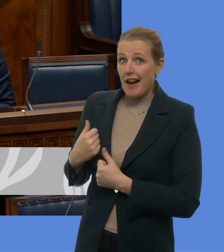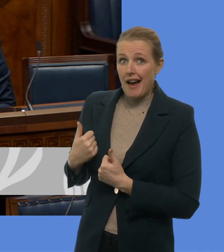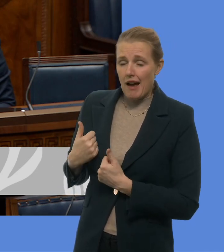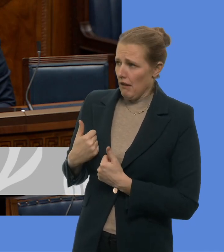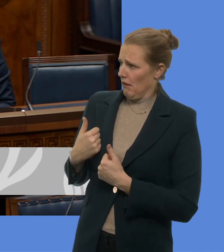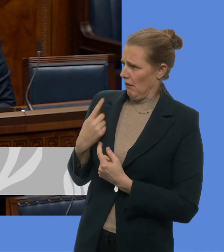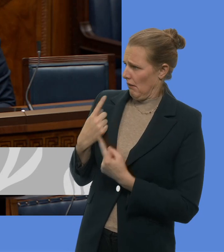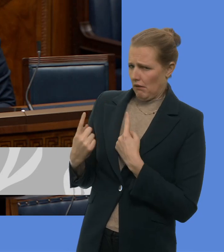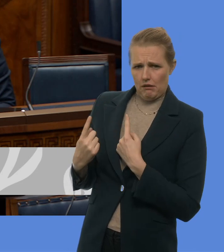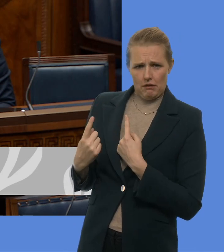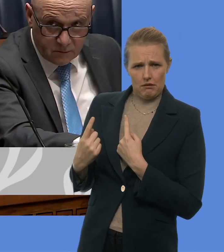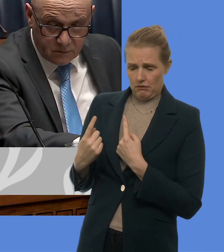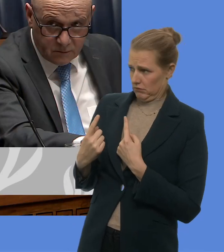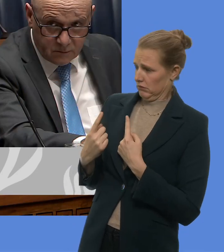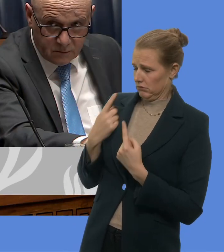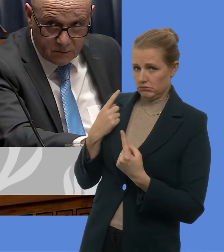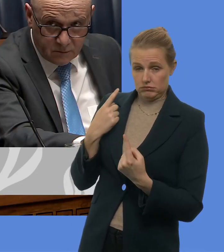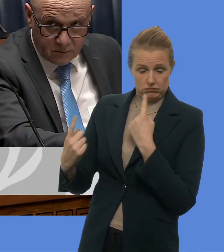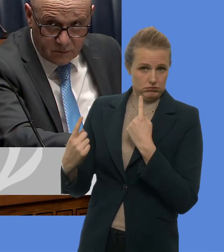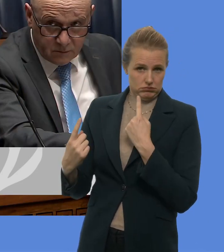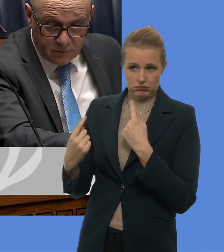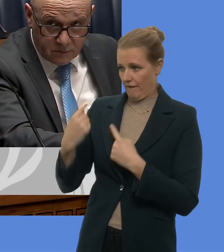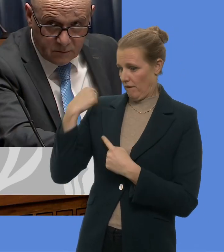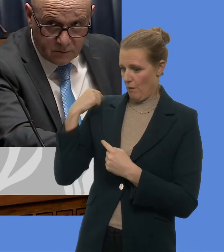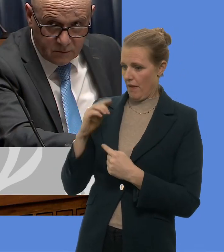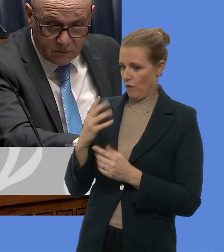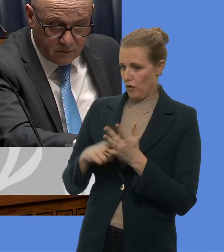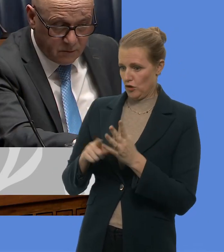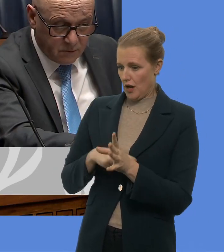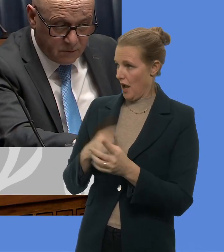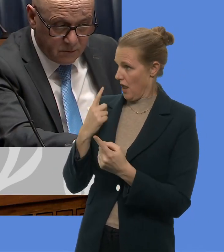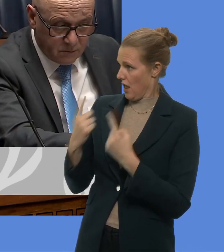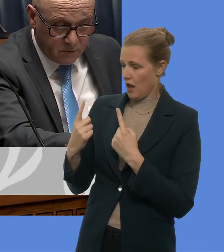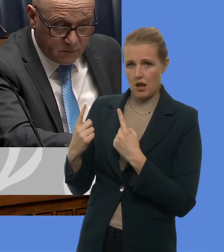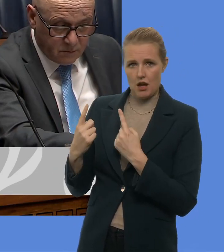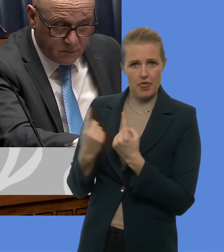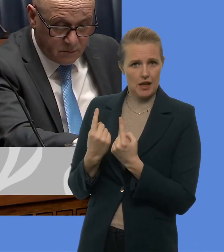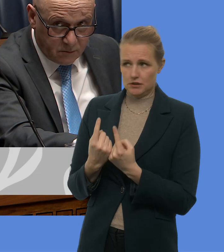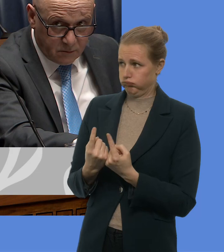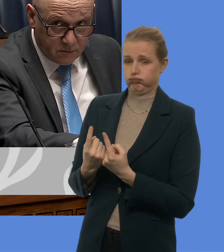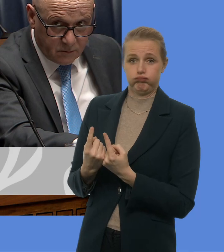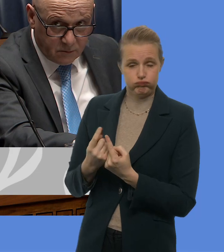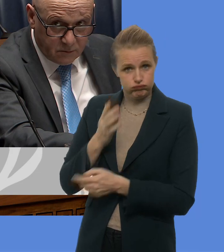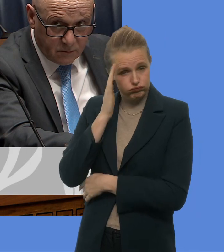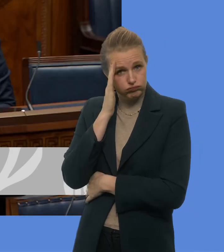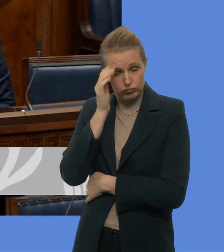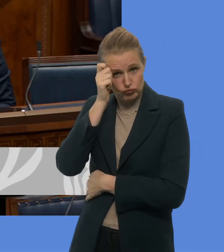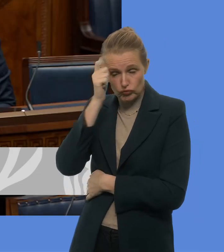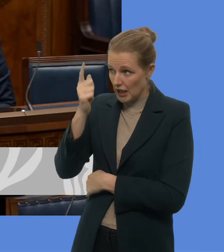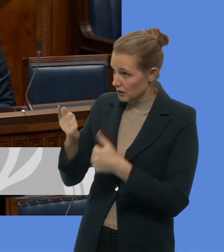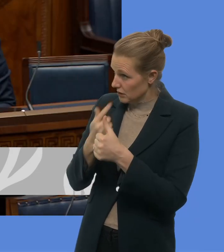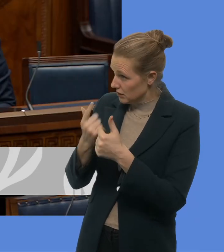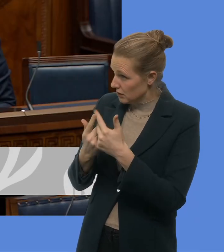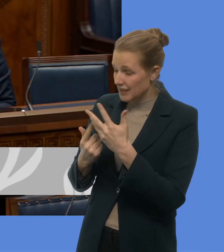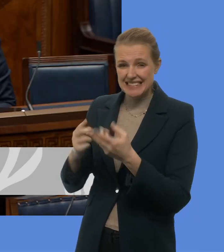surprising things since taking power on the 4th of July. And when I say surprising things, I mean not in a good way. And certainly this rise